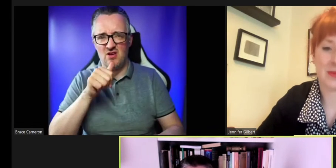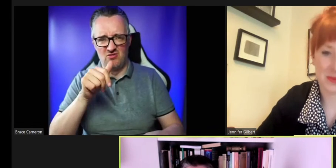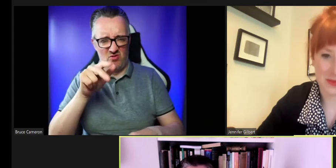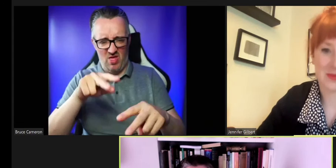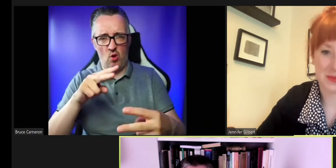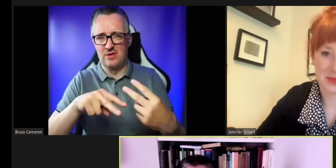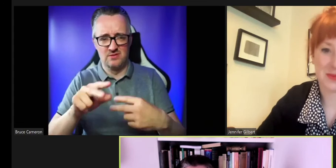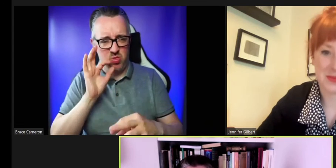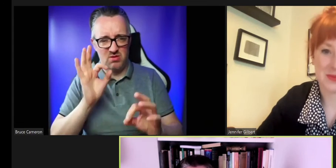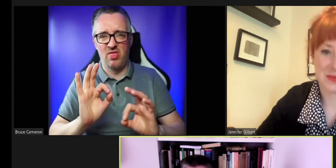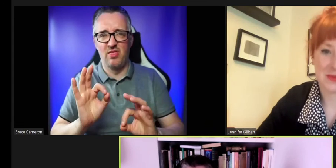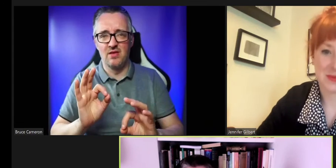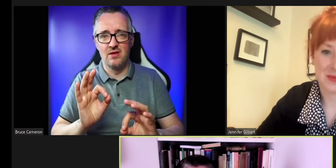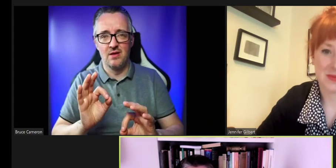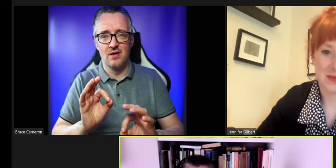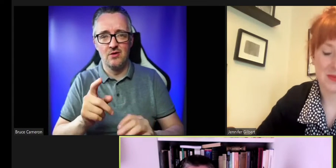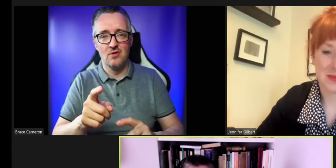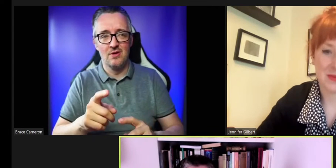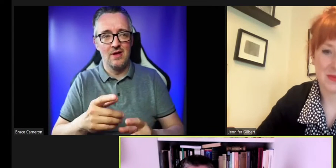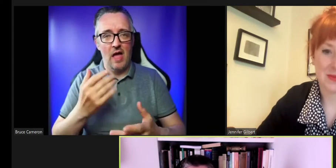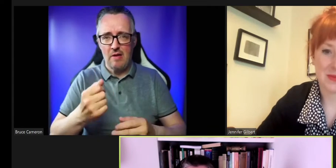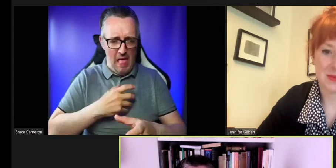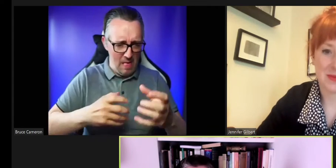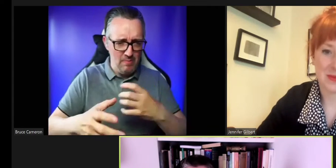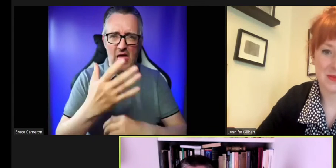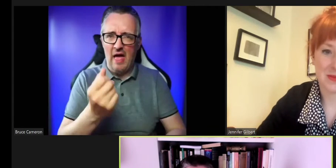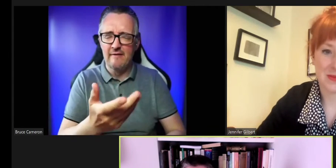oh, but you're so empathic, or,